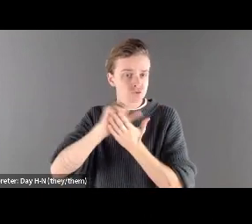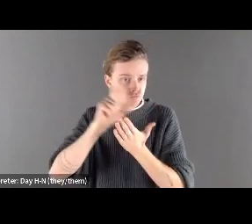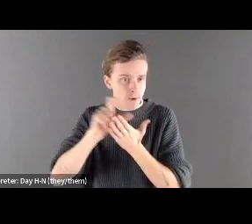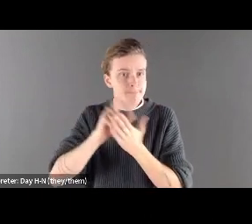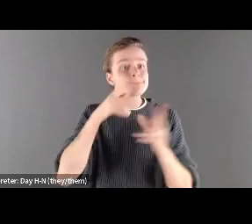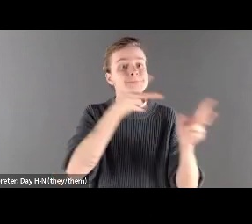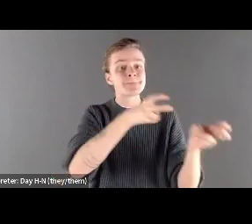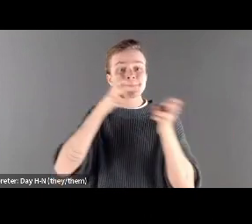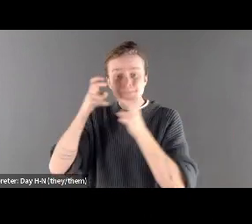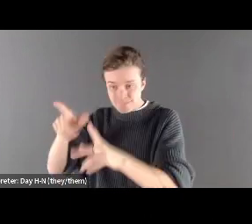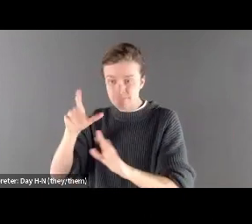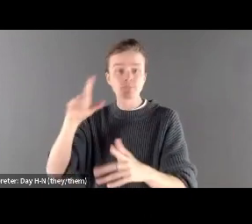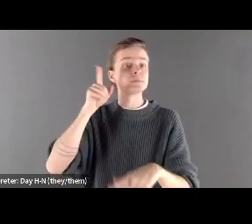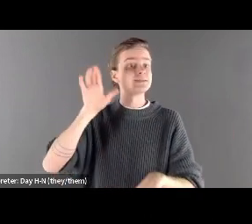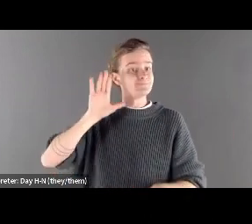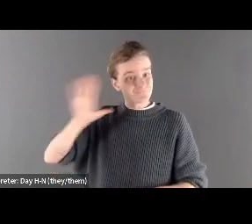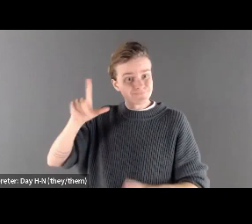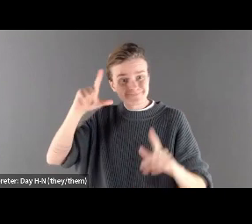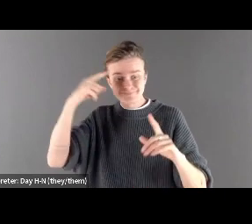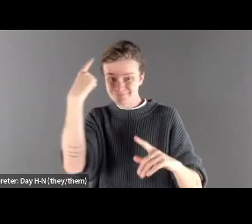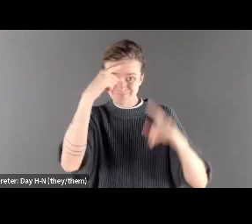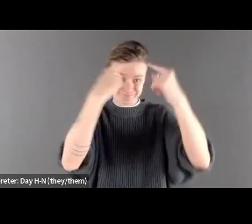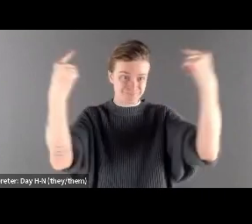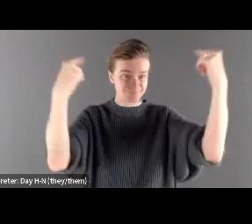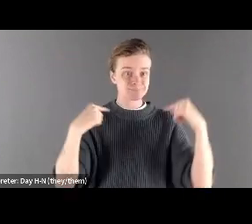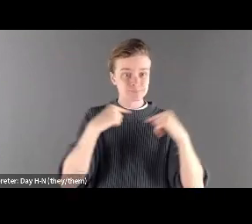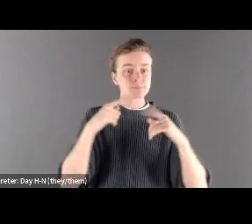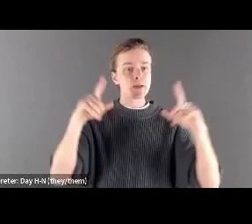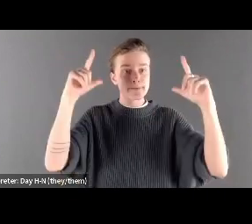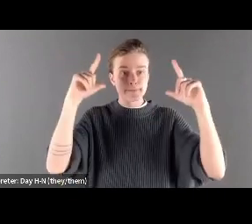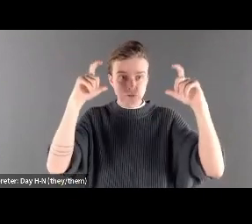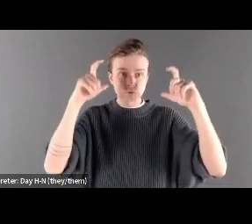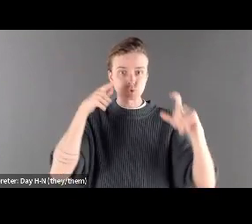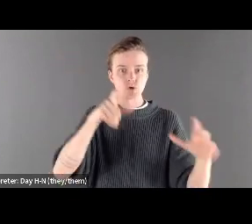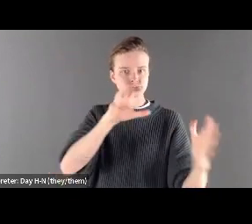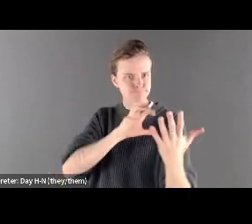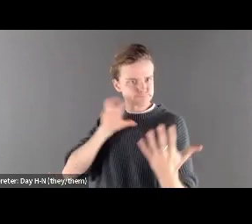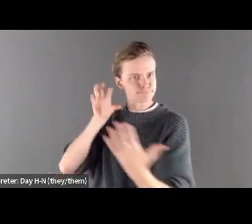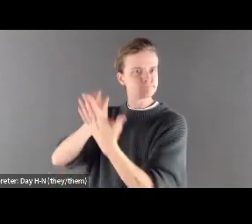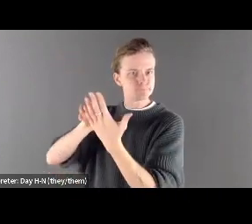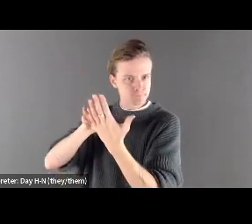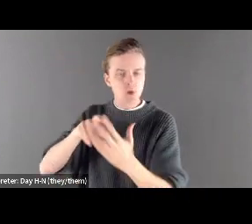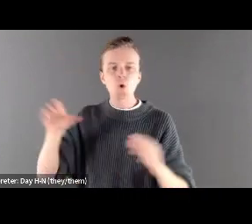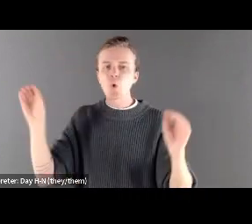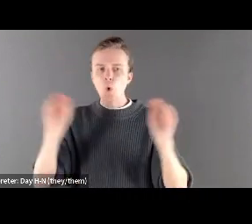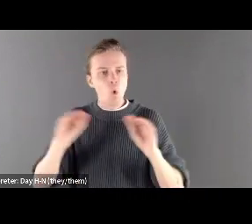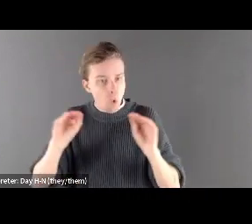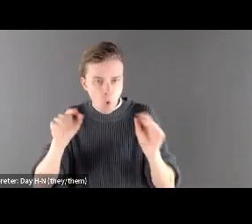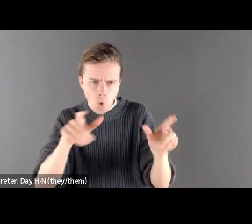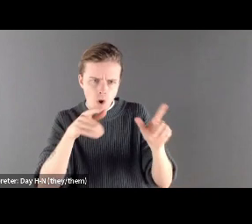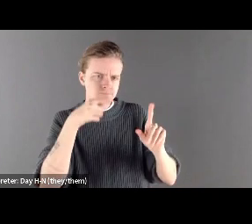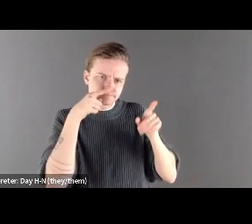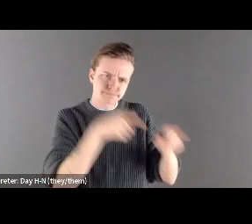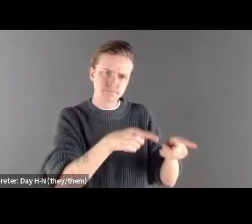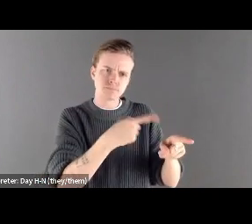protest. Now, interestingly, in all of this, there was no charges against Derek until a little bit later, when the police came back